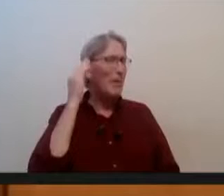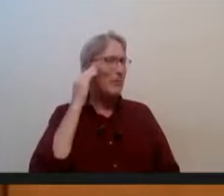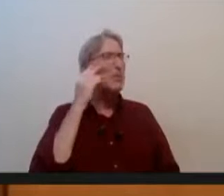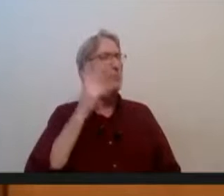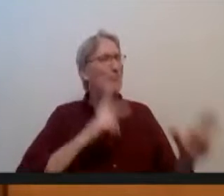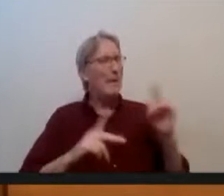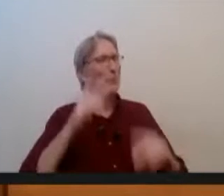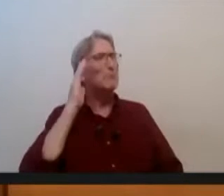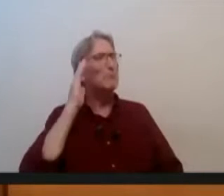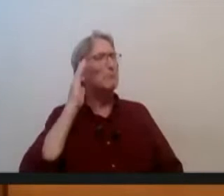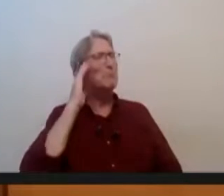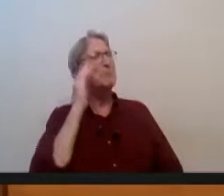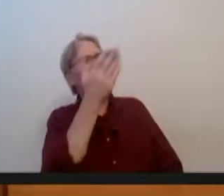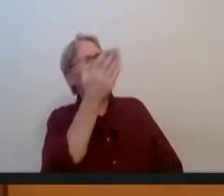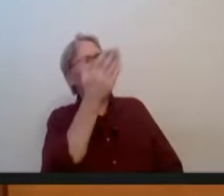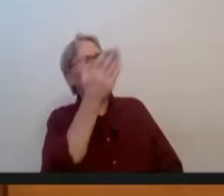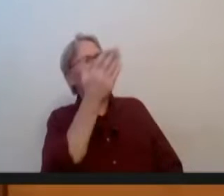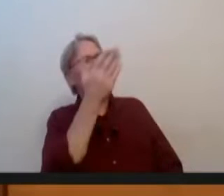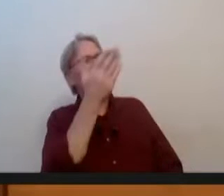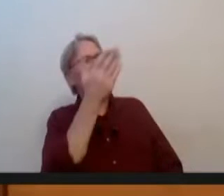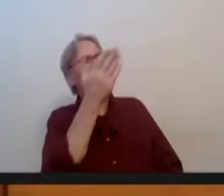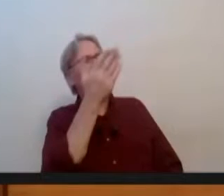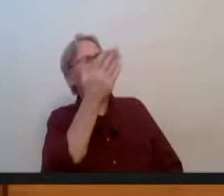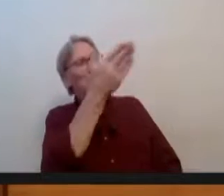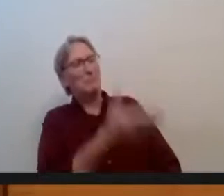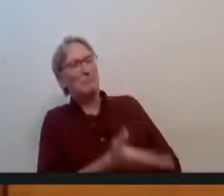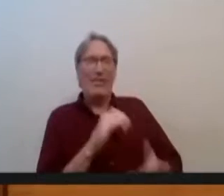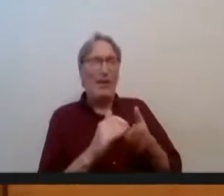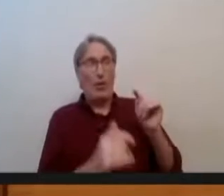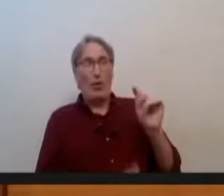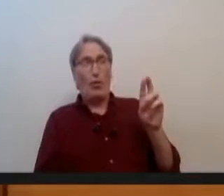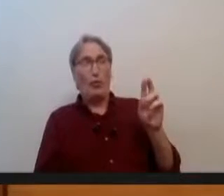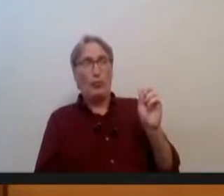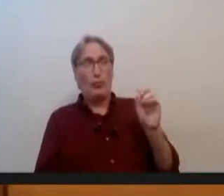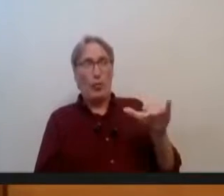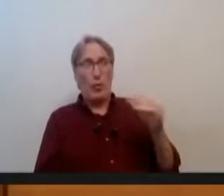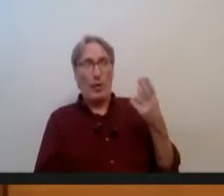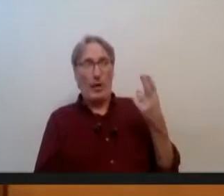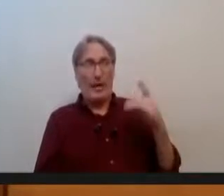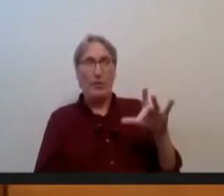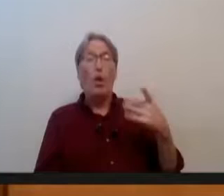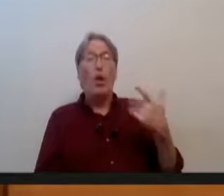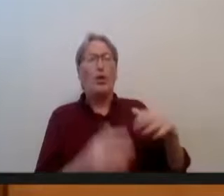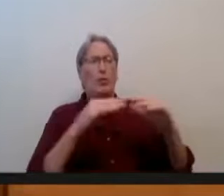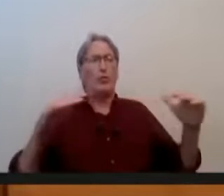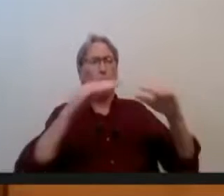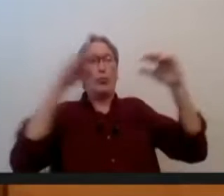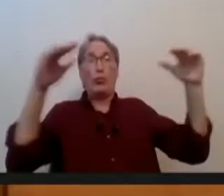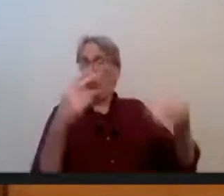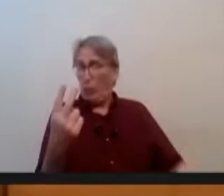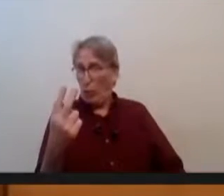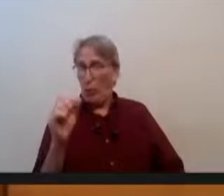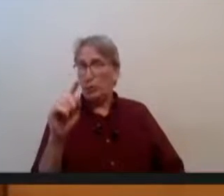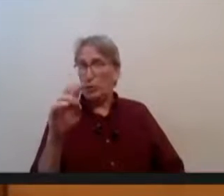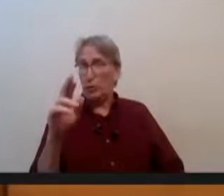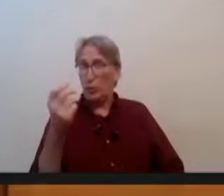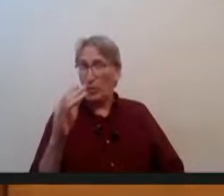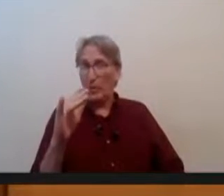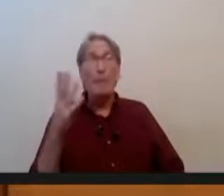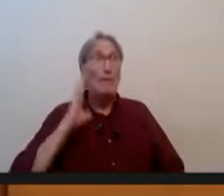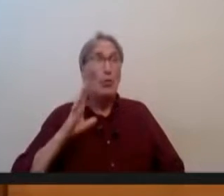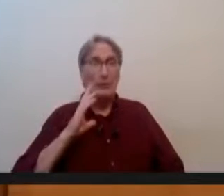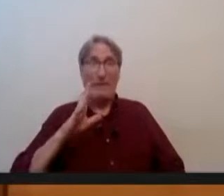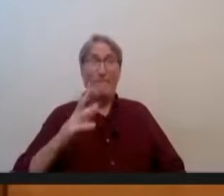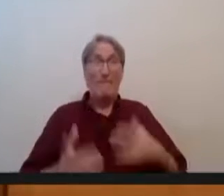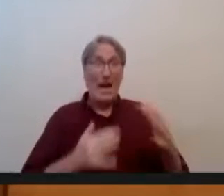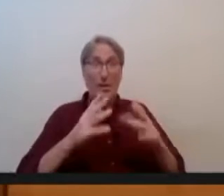in the neighborhood of Troy Hill. The firehouse is a two-story brick structure, which was formerly a firehouse and is now used for